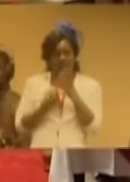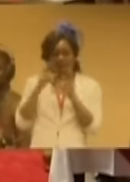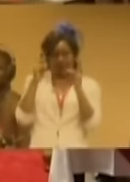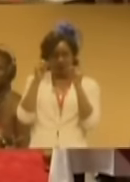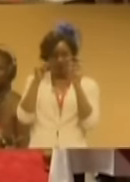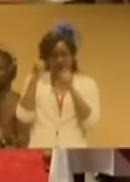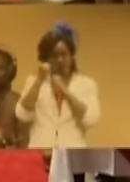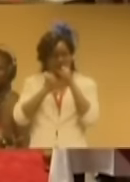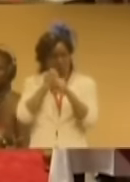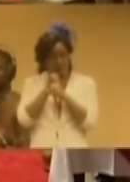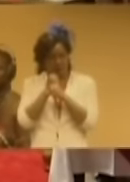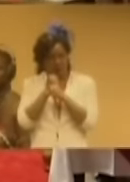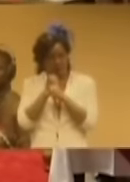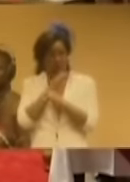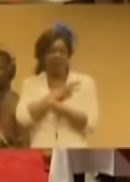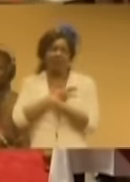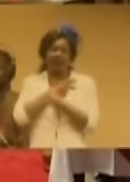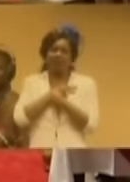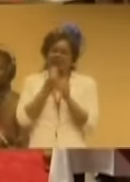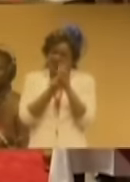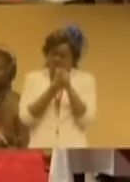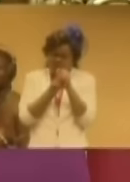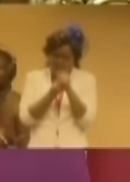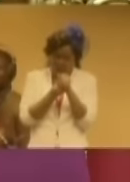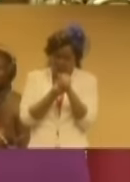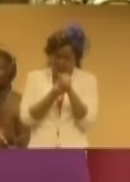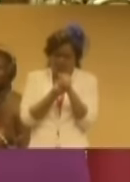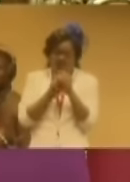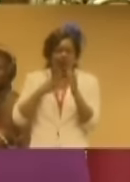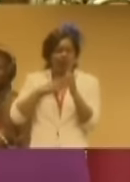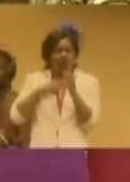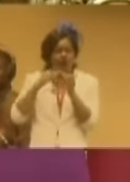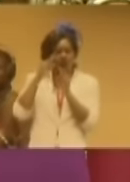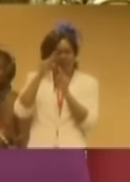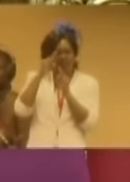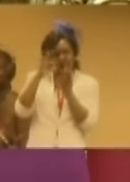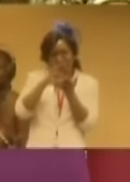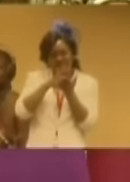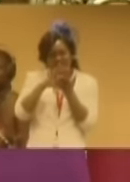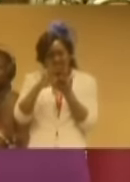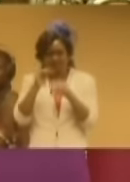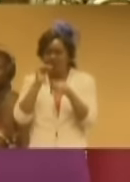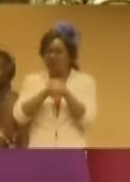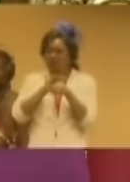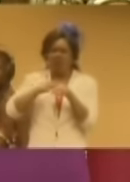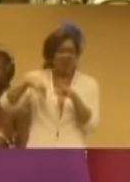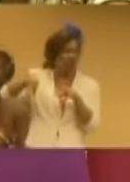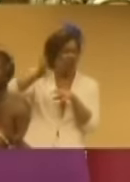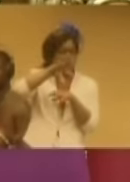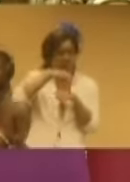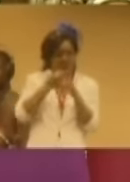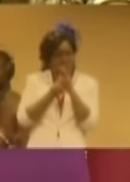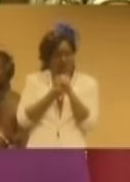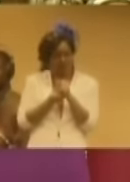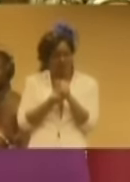Let us be united in forging a brighter and prosperous future for all. May